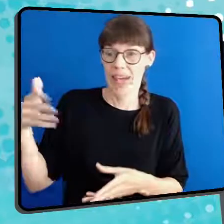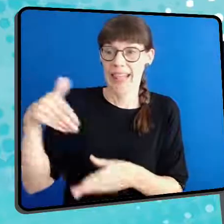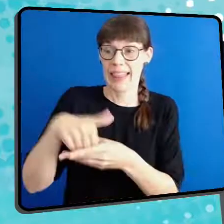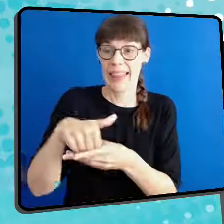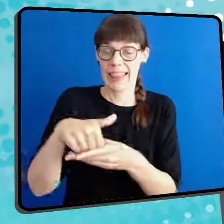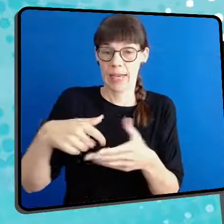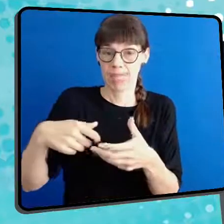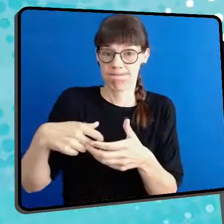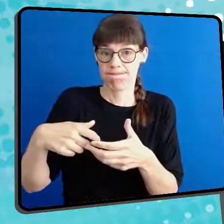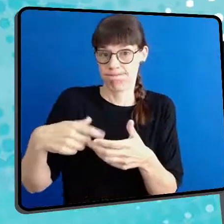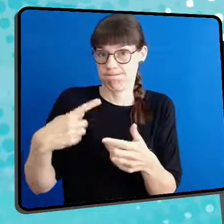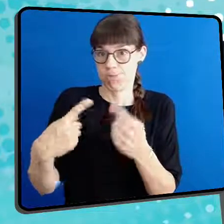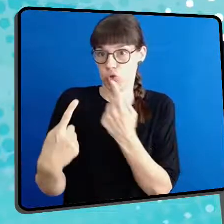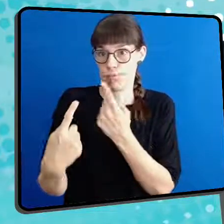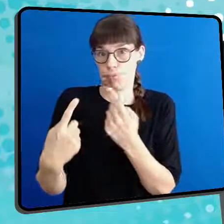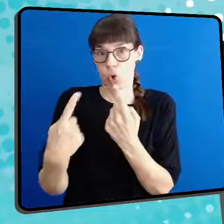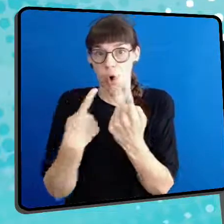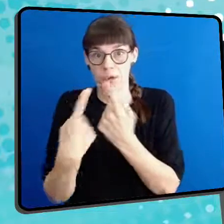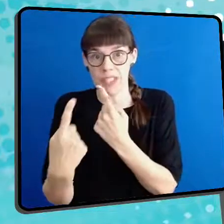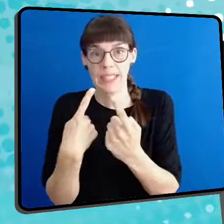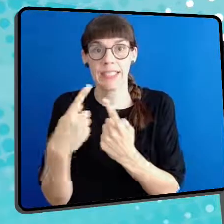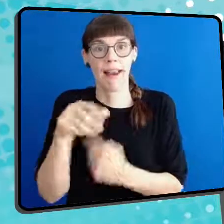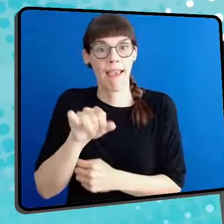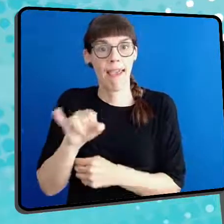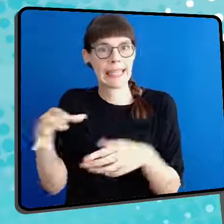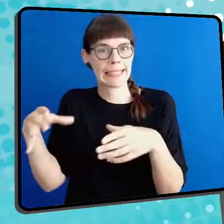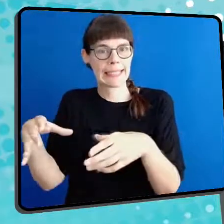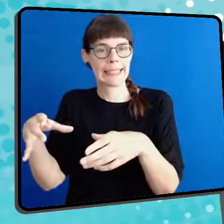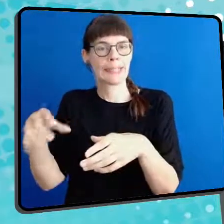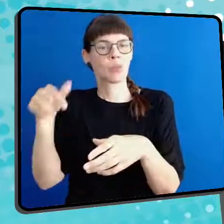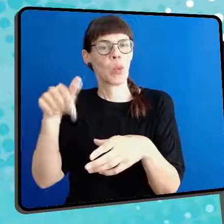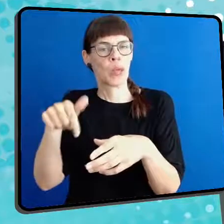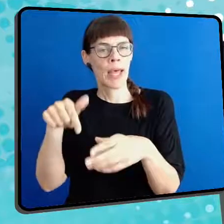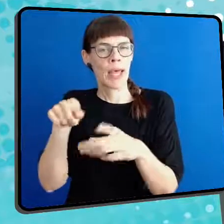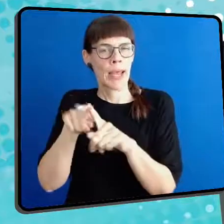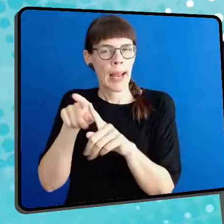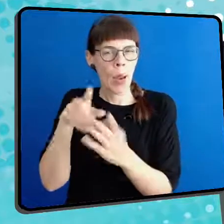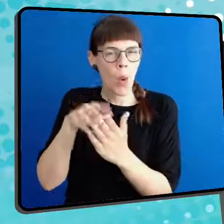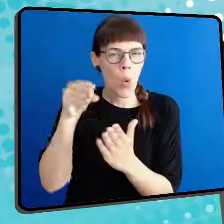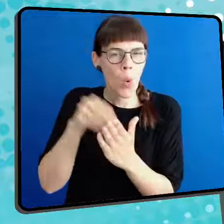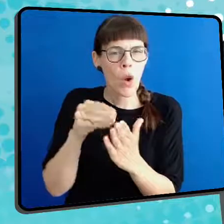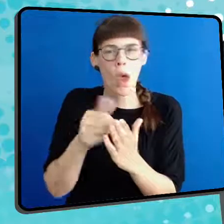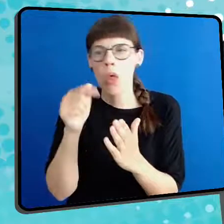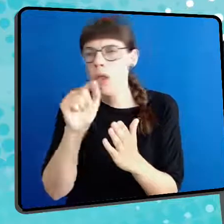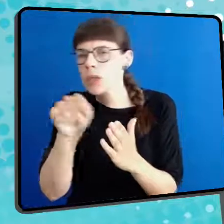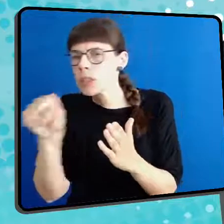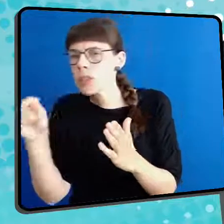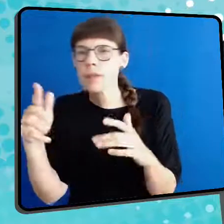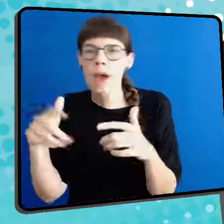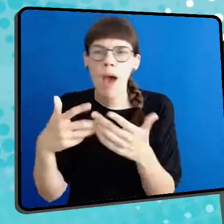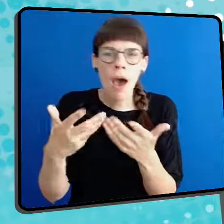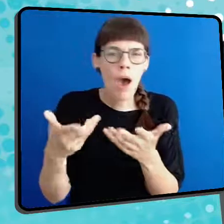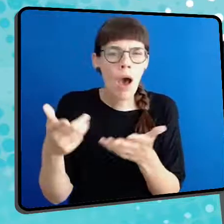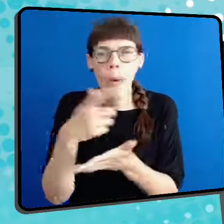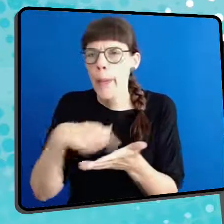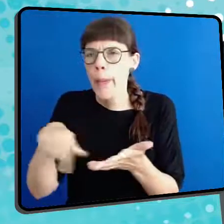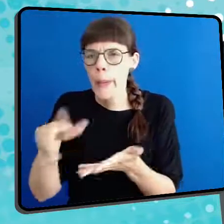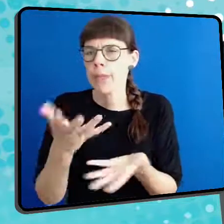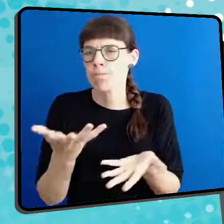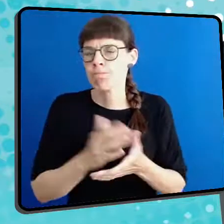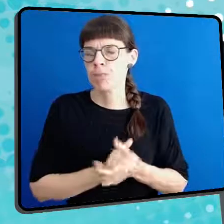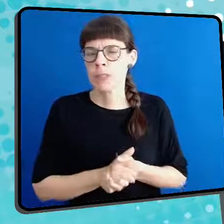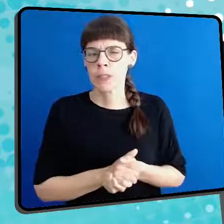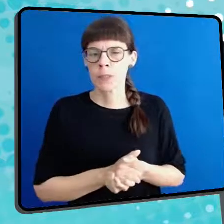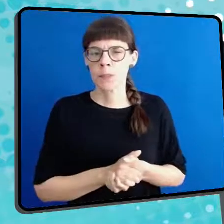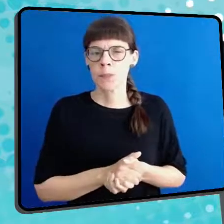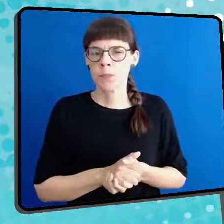our conversational AI team? So we're working on that and just learning a lot from other teams that are leveraging that. So